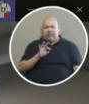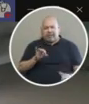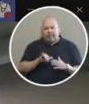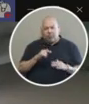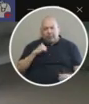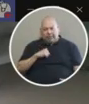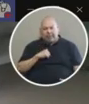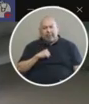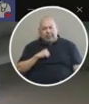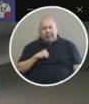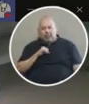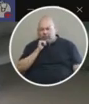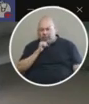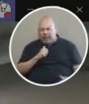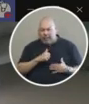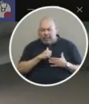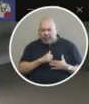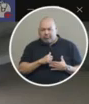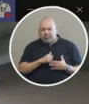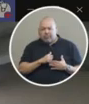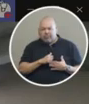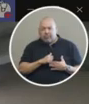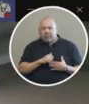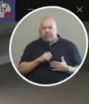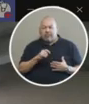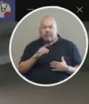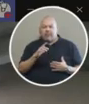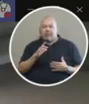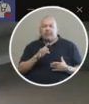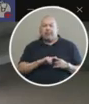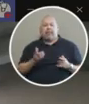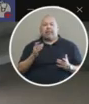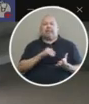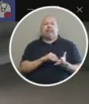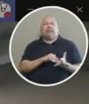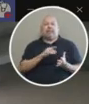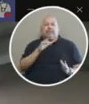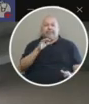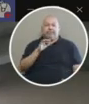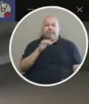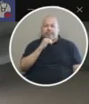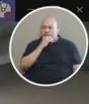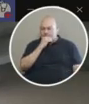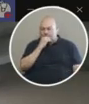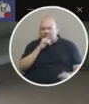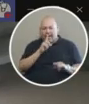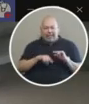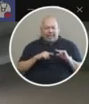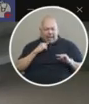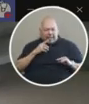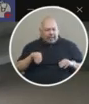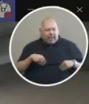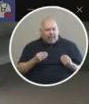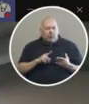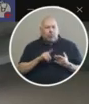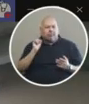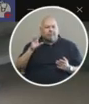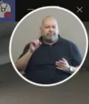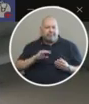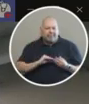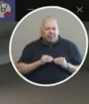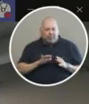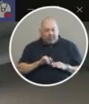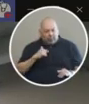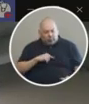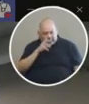can implement that will really help us solve the gap moving forward. But again, I can't give you a specific date